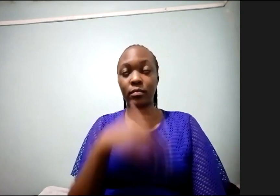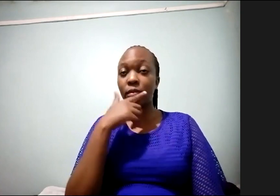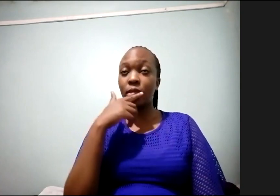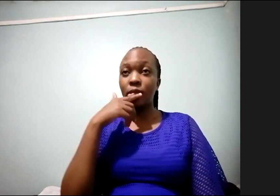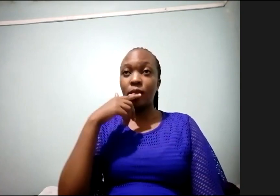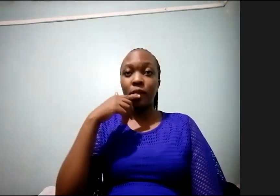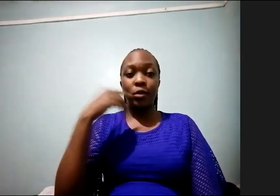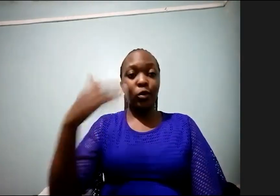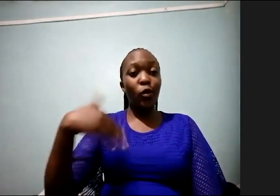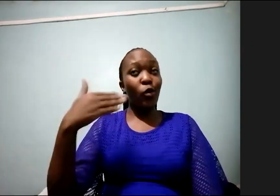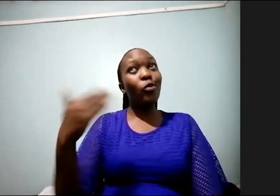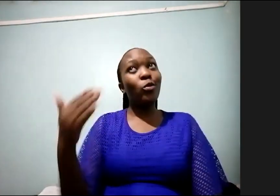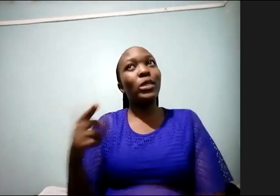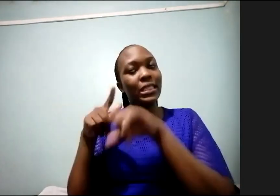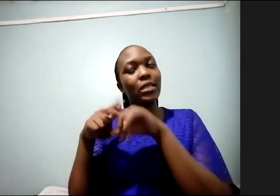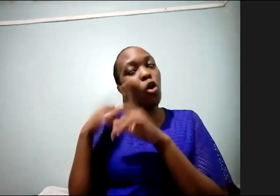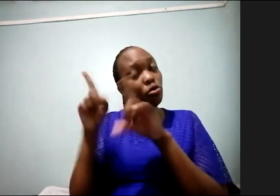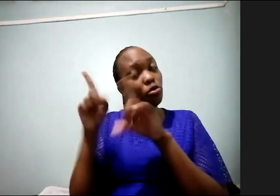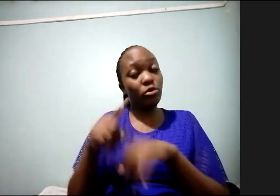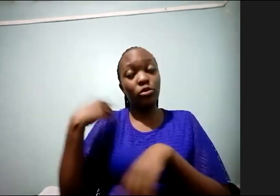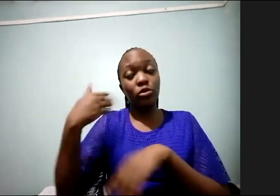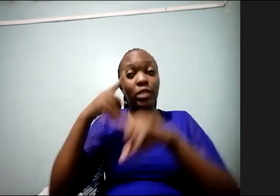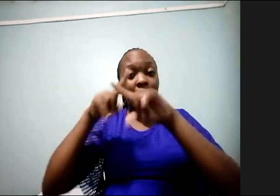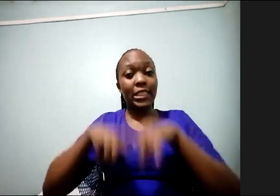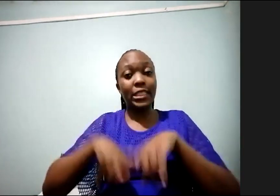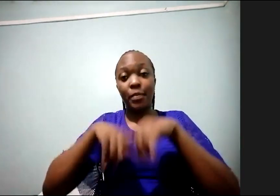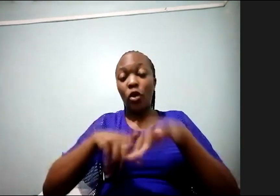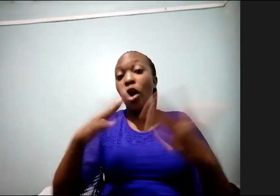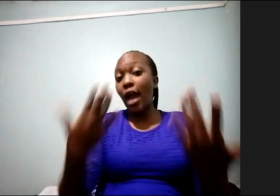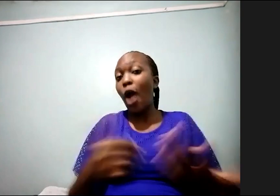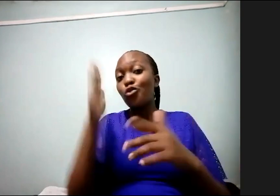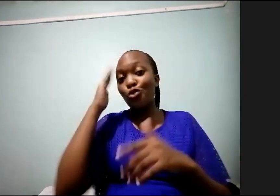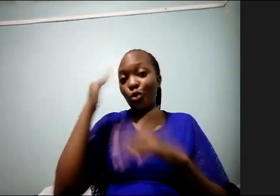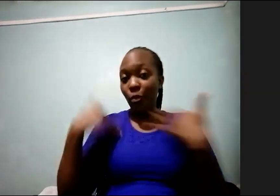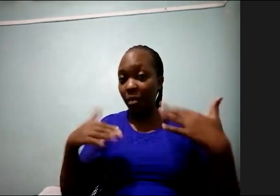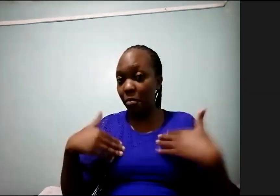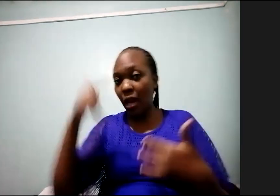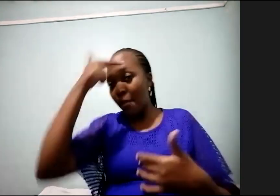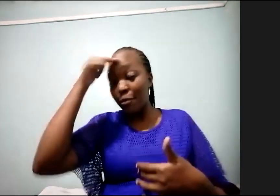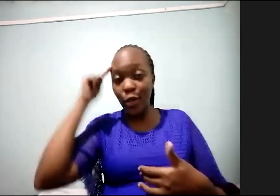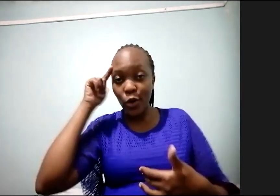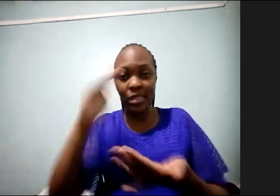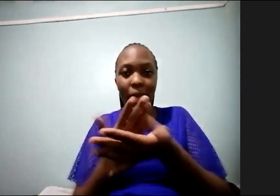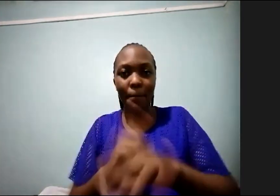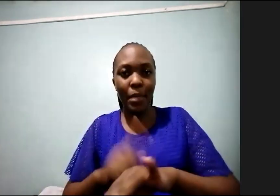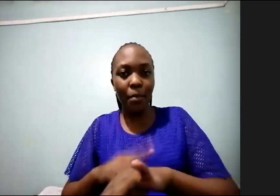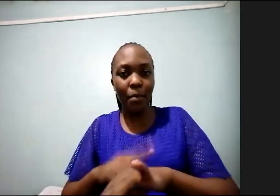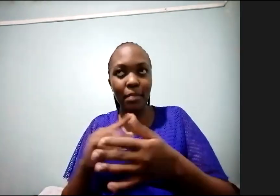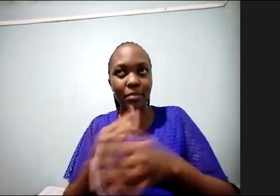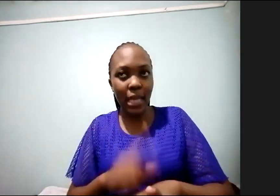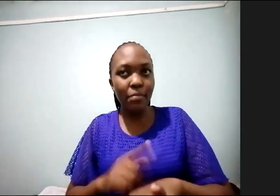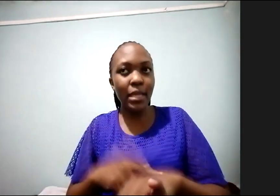genuine, but there are those who are used to, when they hear that you've been employed somewhere, that's when now they time